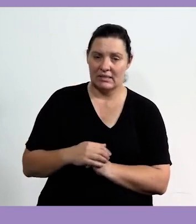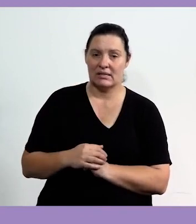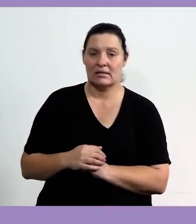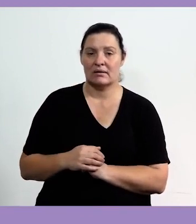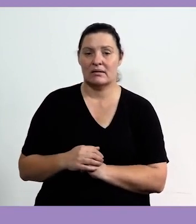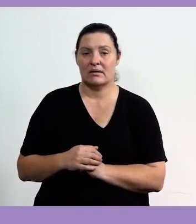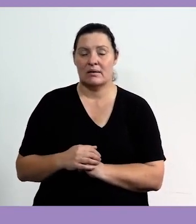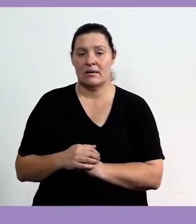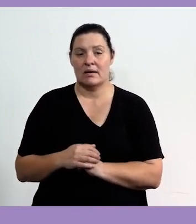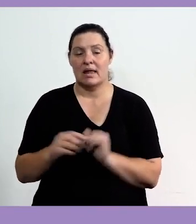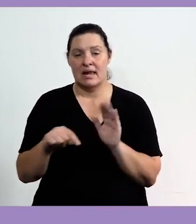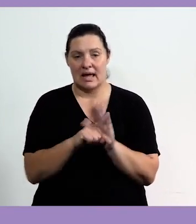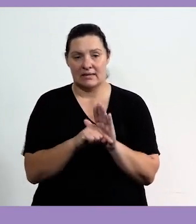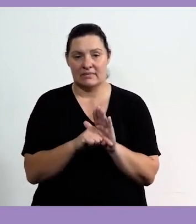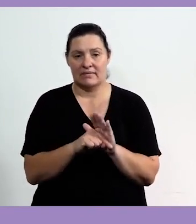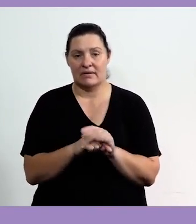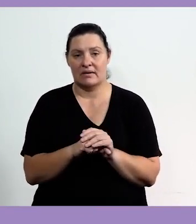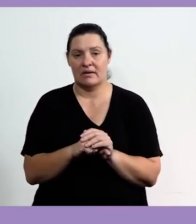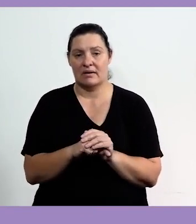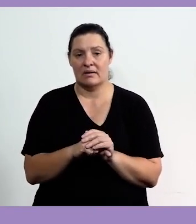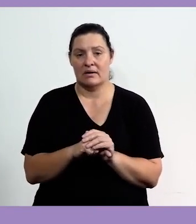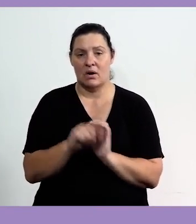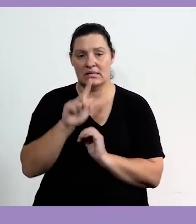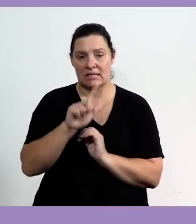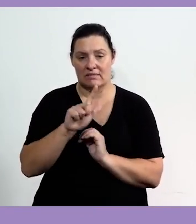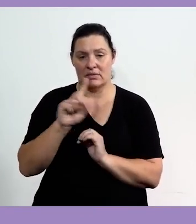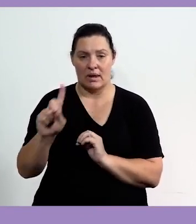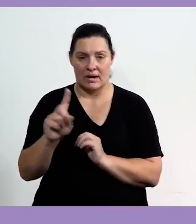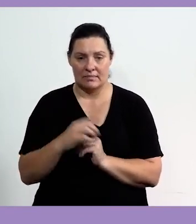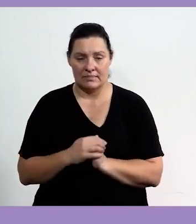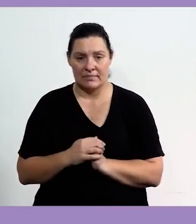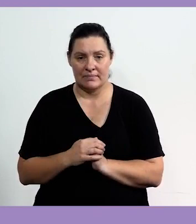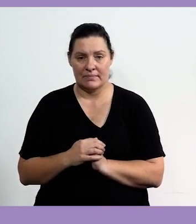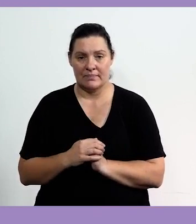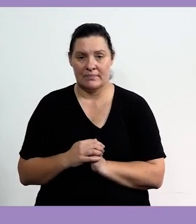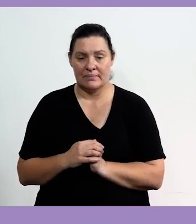you are correct. It is going to be negative 71.